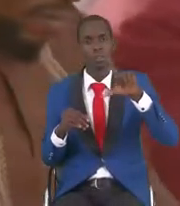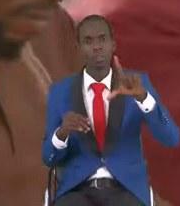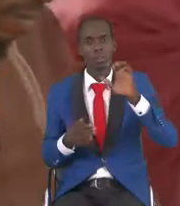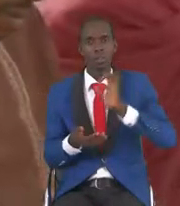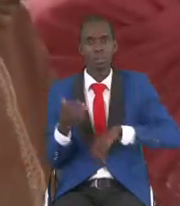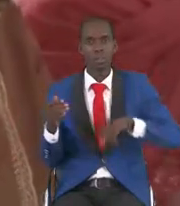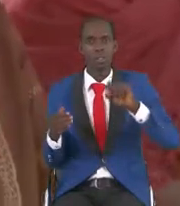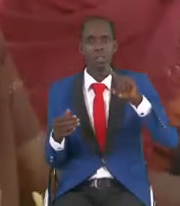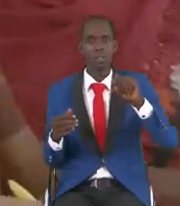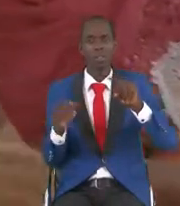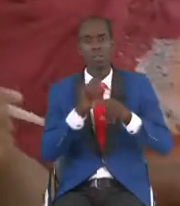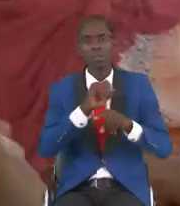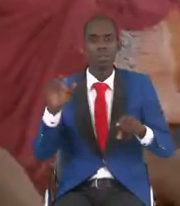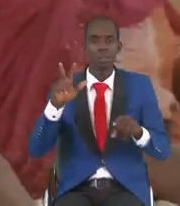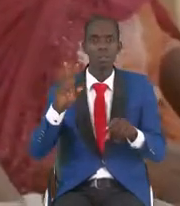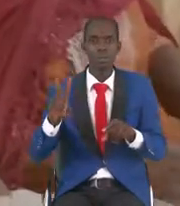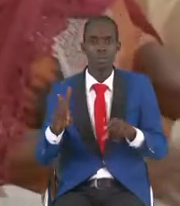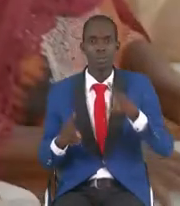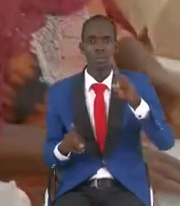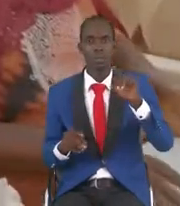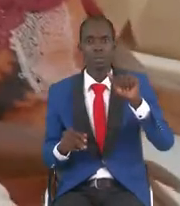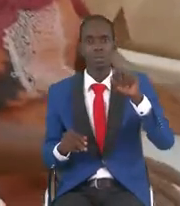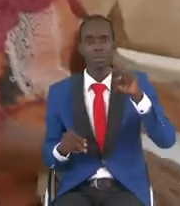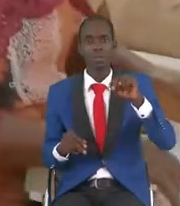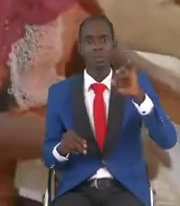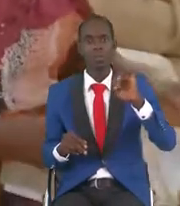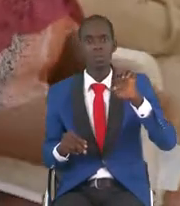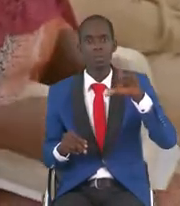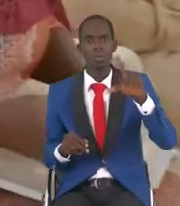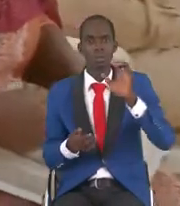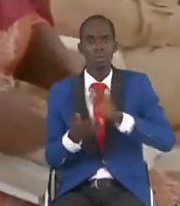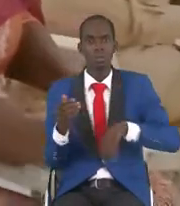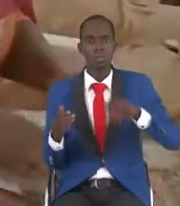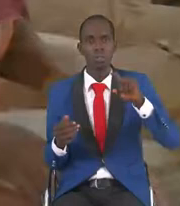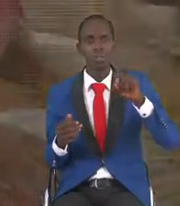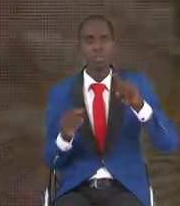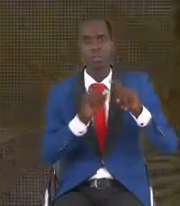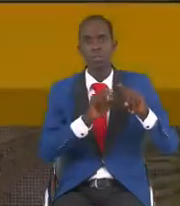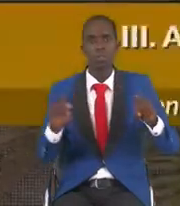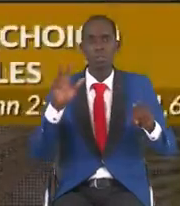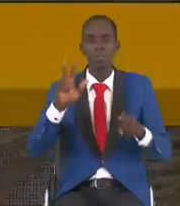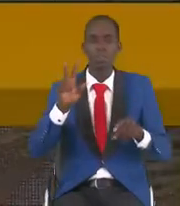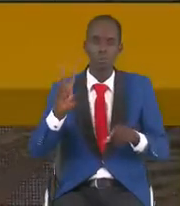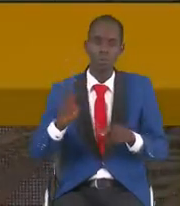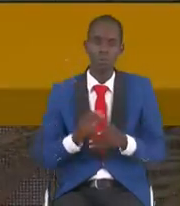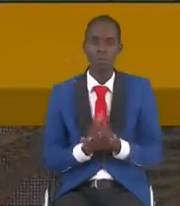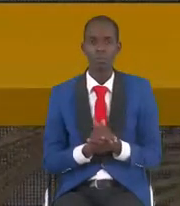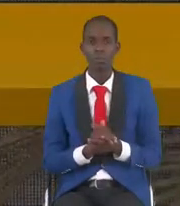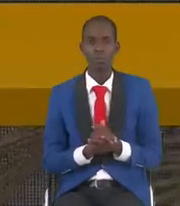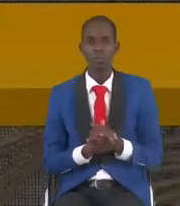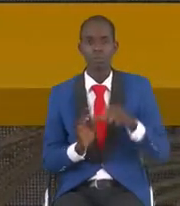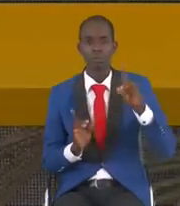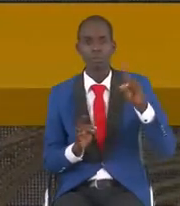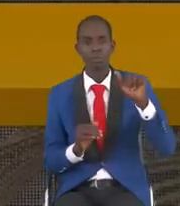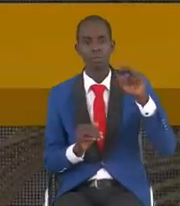at verse 32. In Daniel 11, looking at verse 32, Daniel